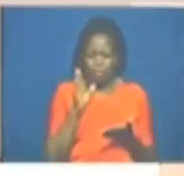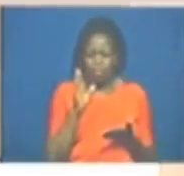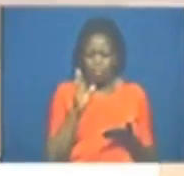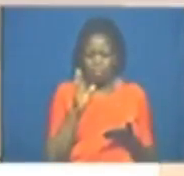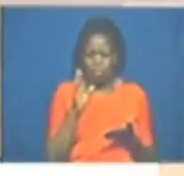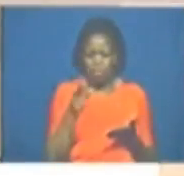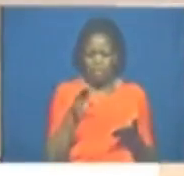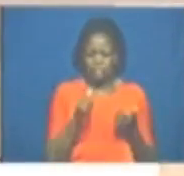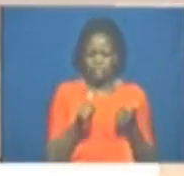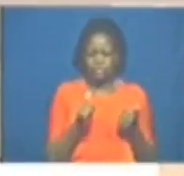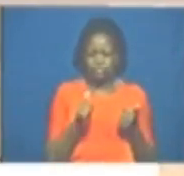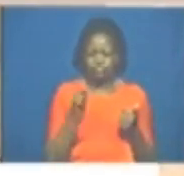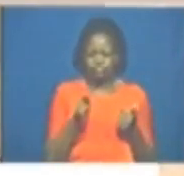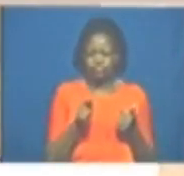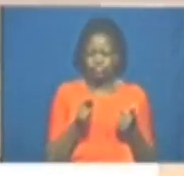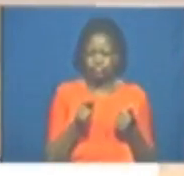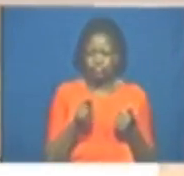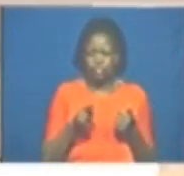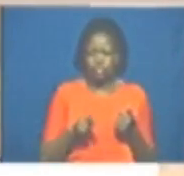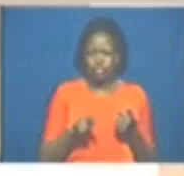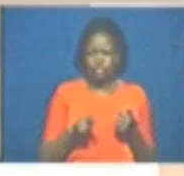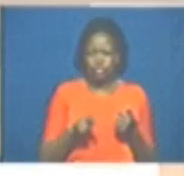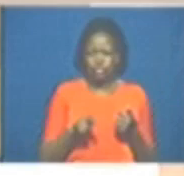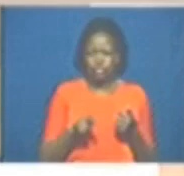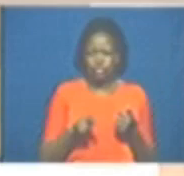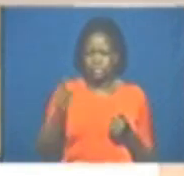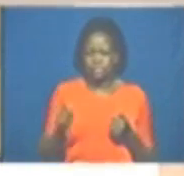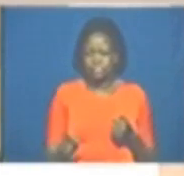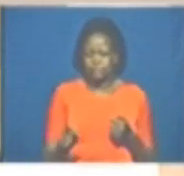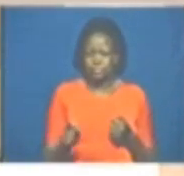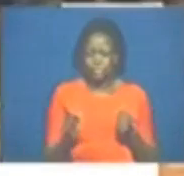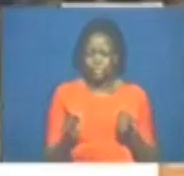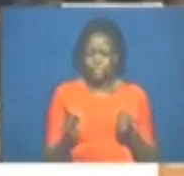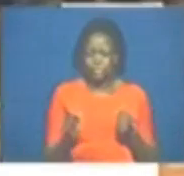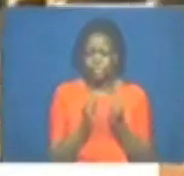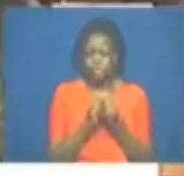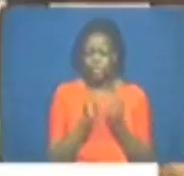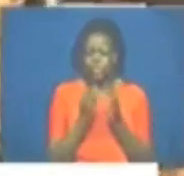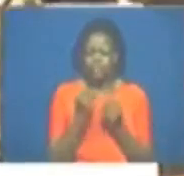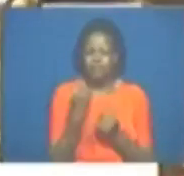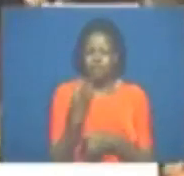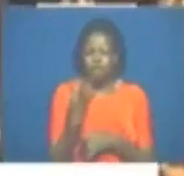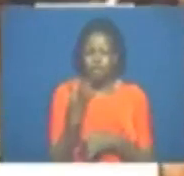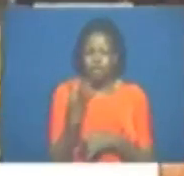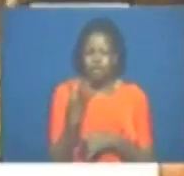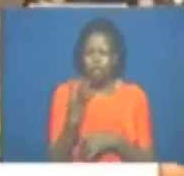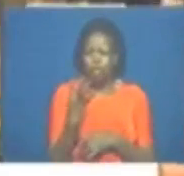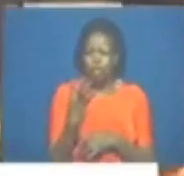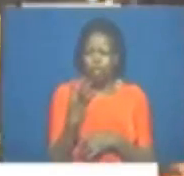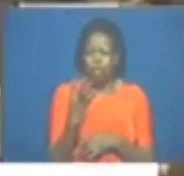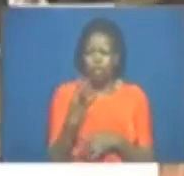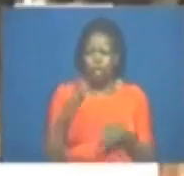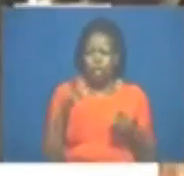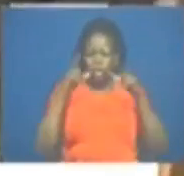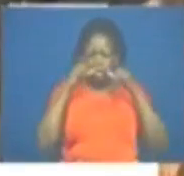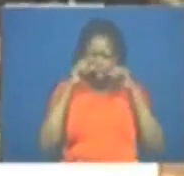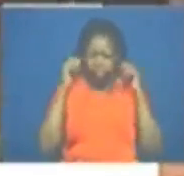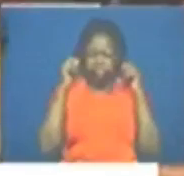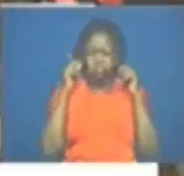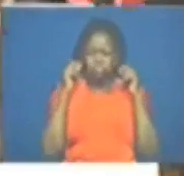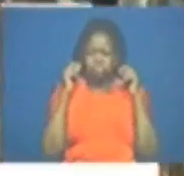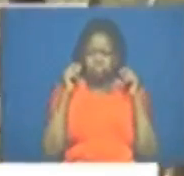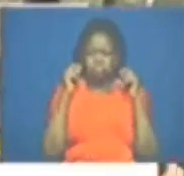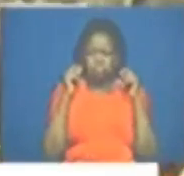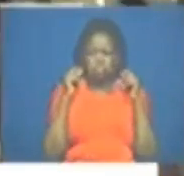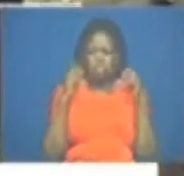secretive and volatile northeastern region, with at least four notorious Al-Shabaab sympathizers